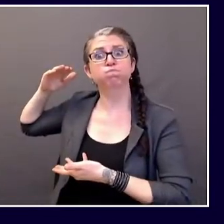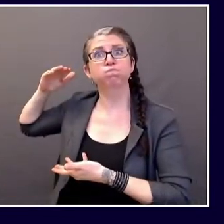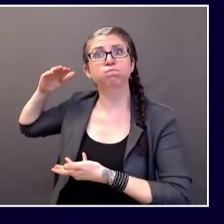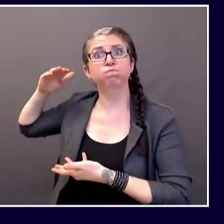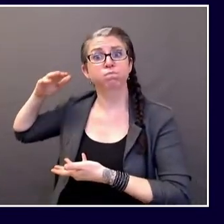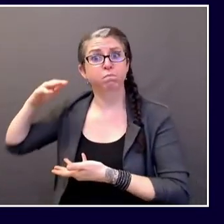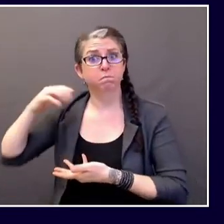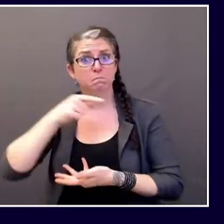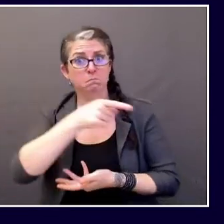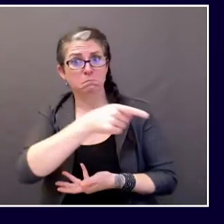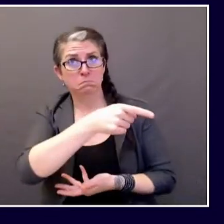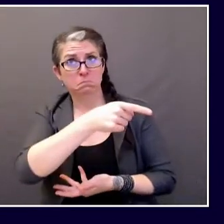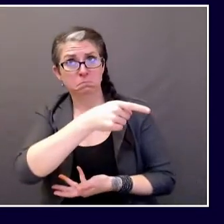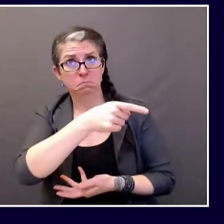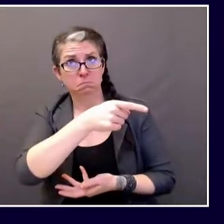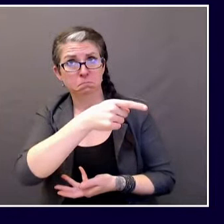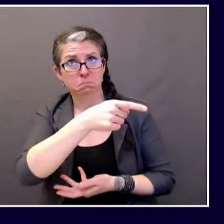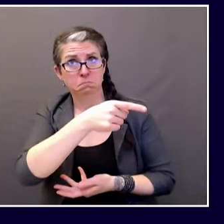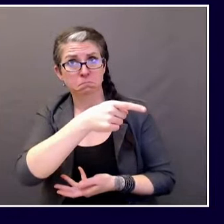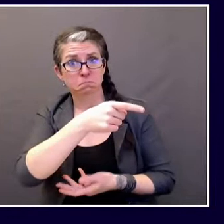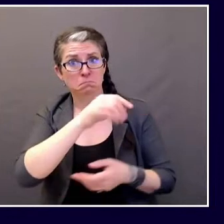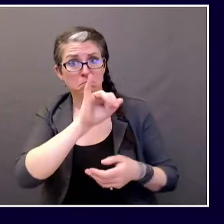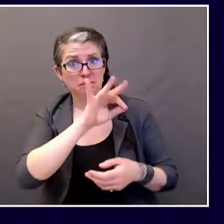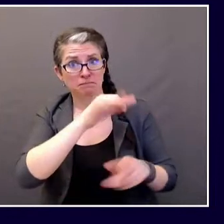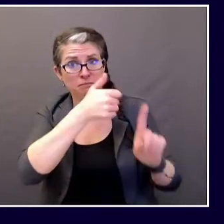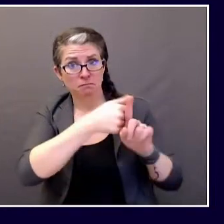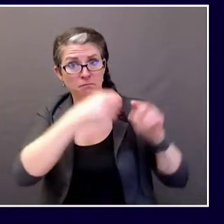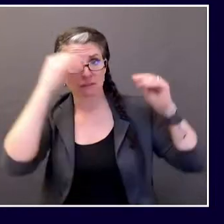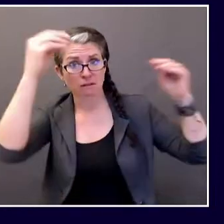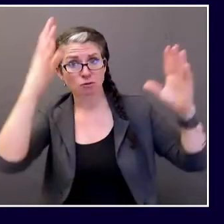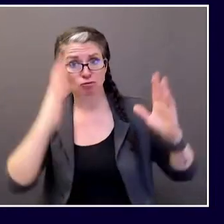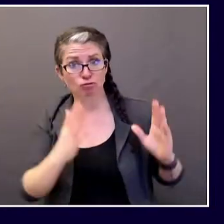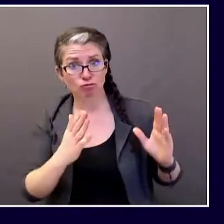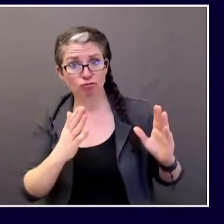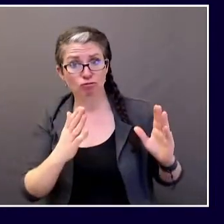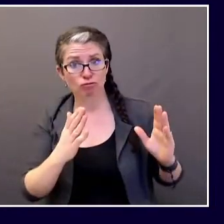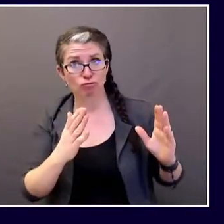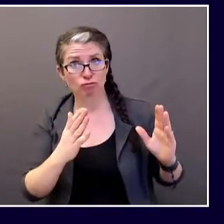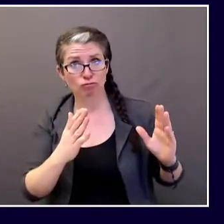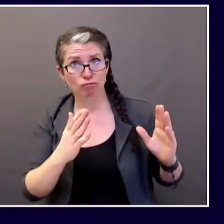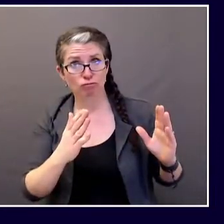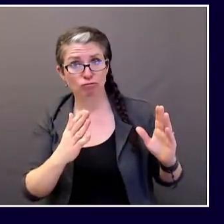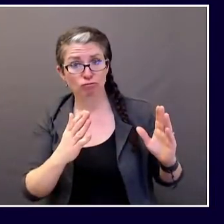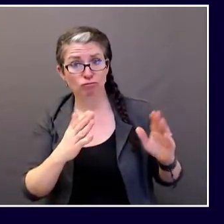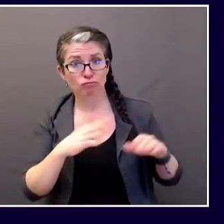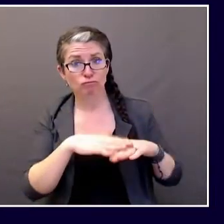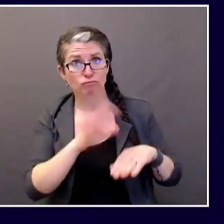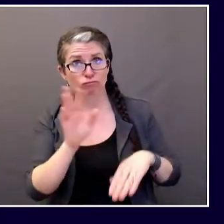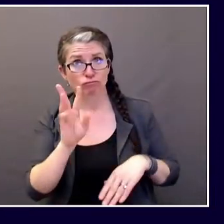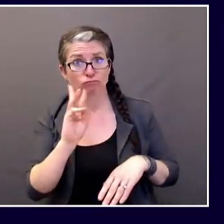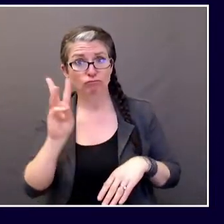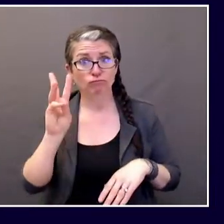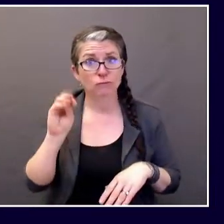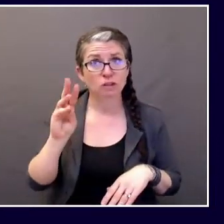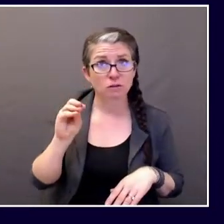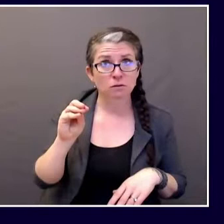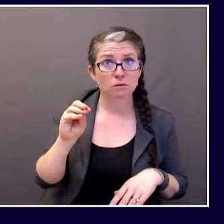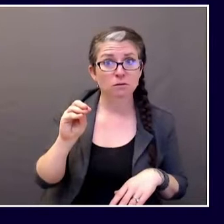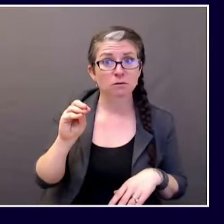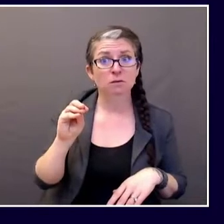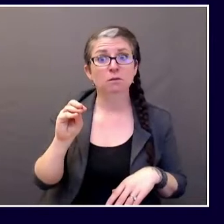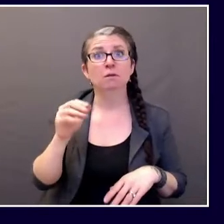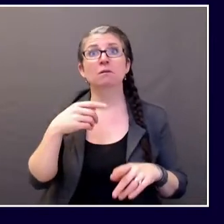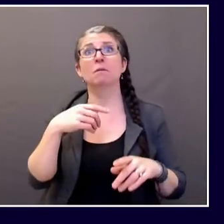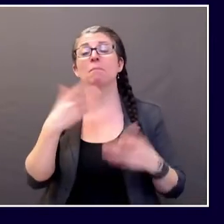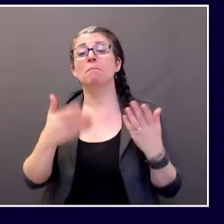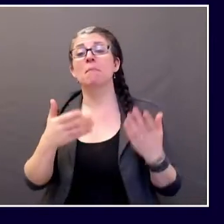otherwise, you'd be coming back and having clinics, 4 or 5 times with all the different age groups for the teachers. So